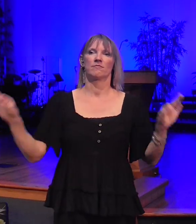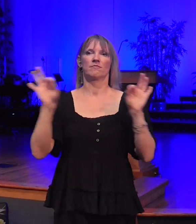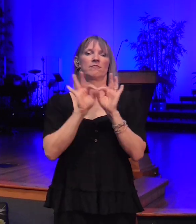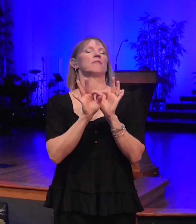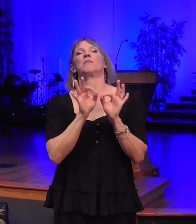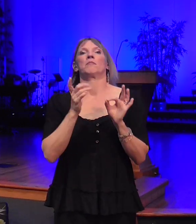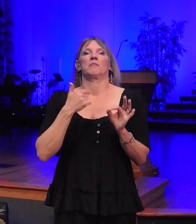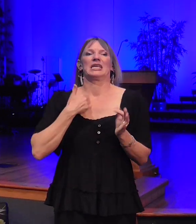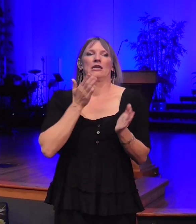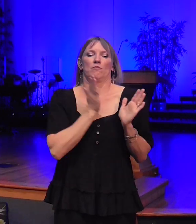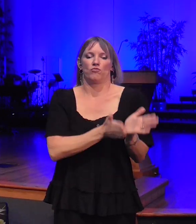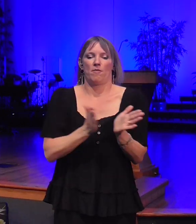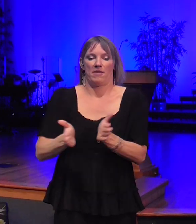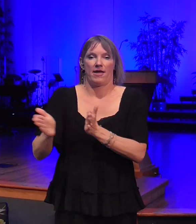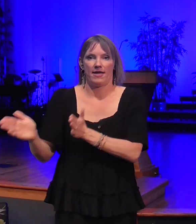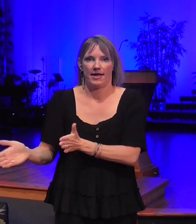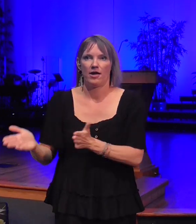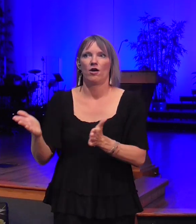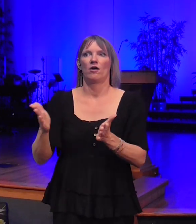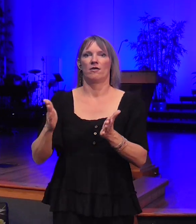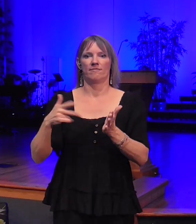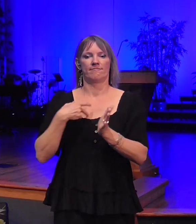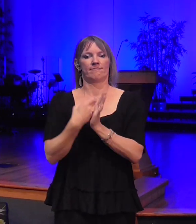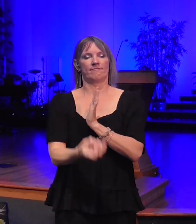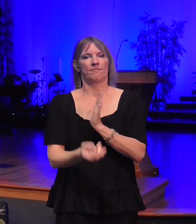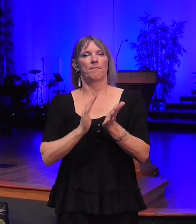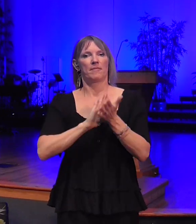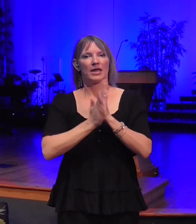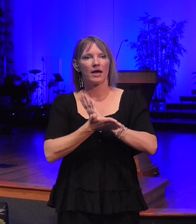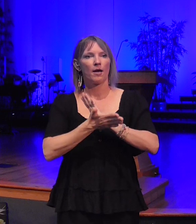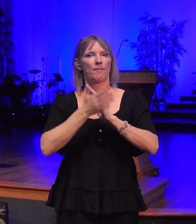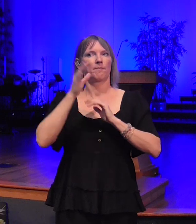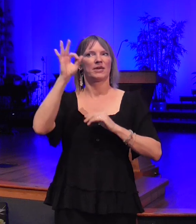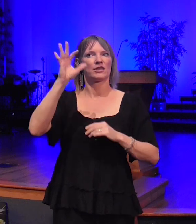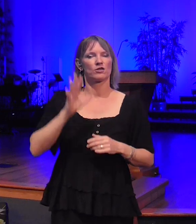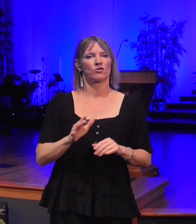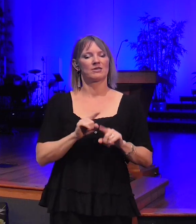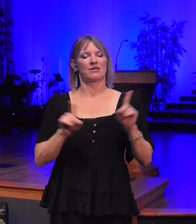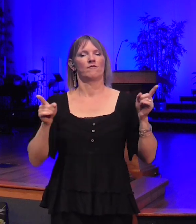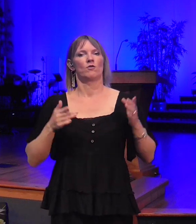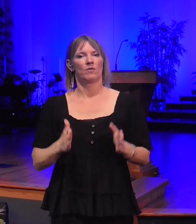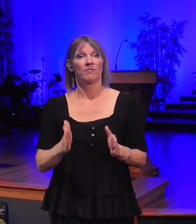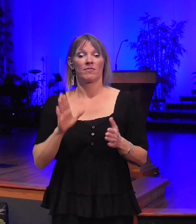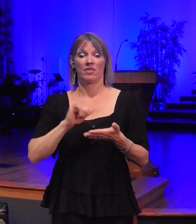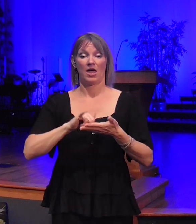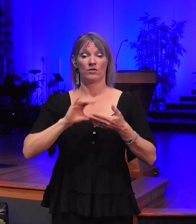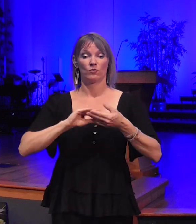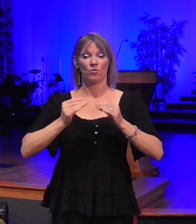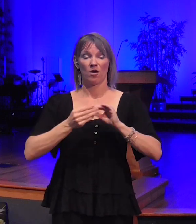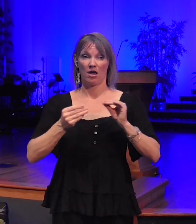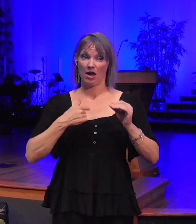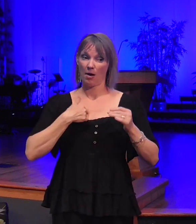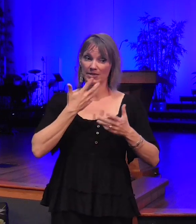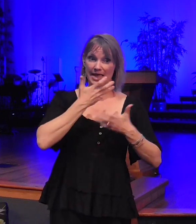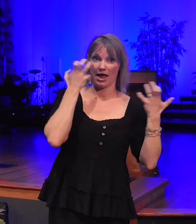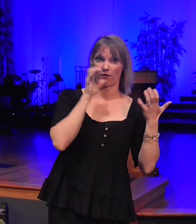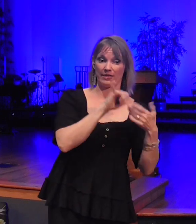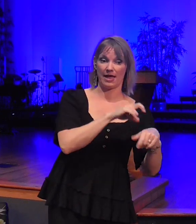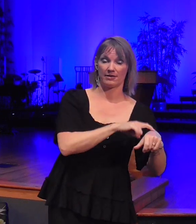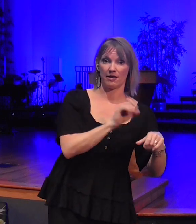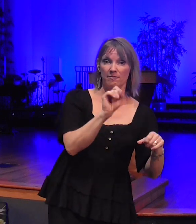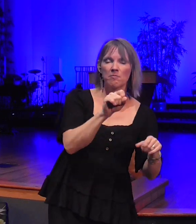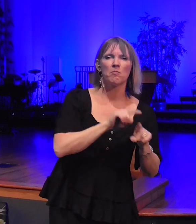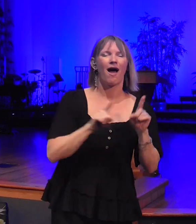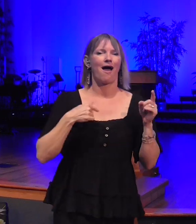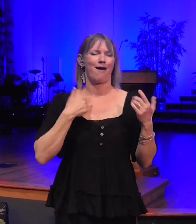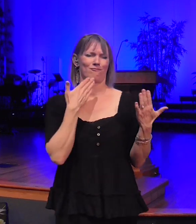me to step into ministry in a greater way. And so that story, as much as it made me angry at the time, I'm so grateful